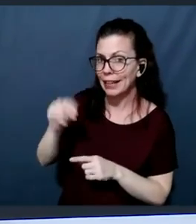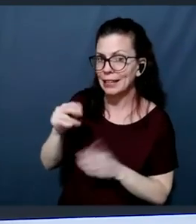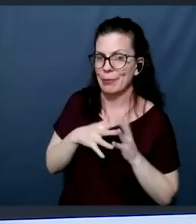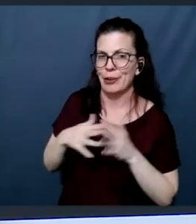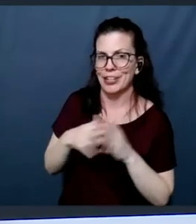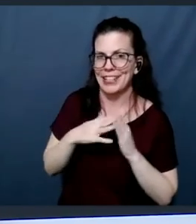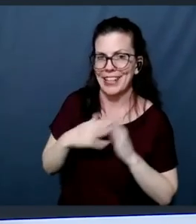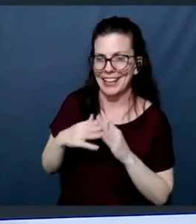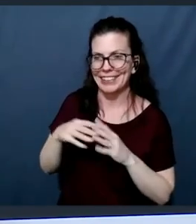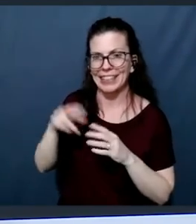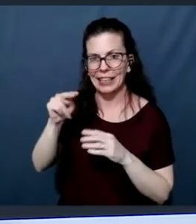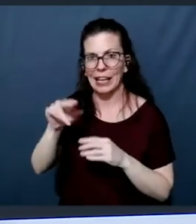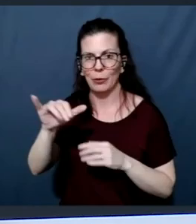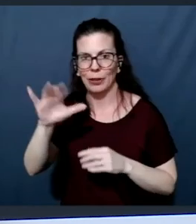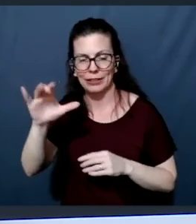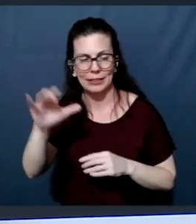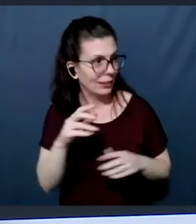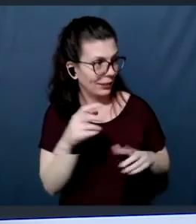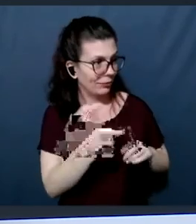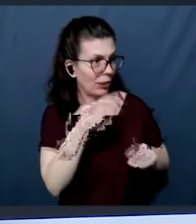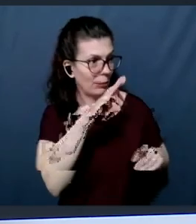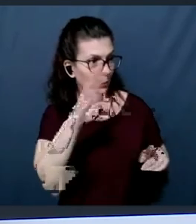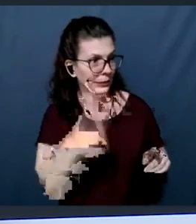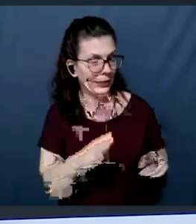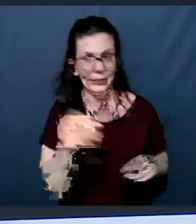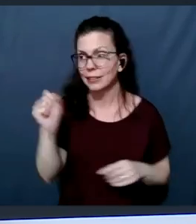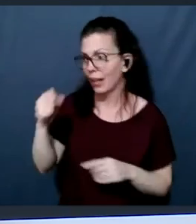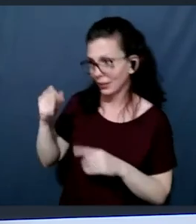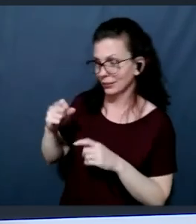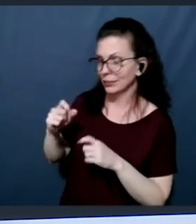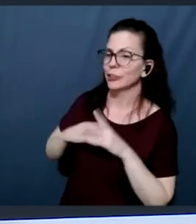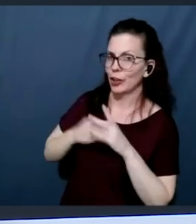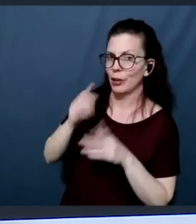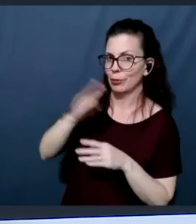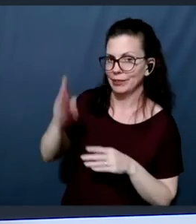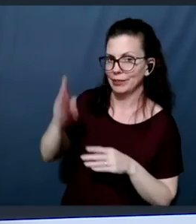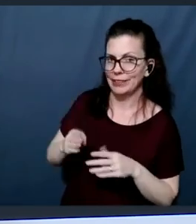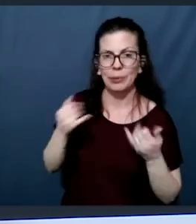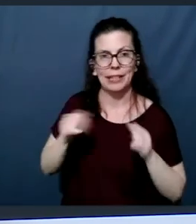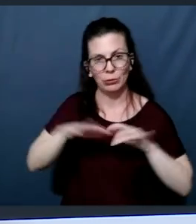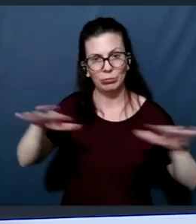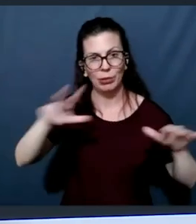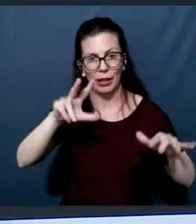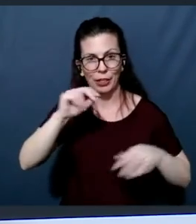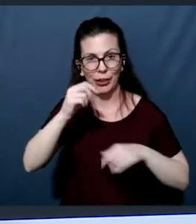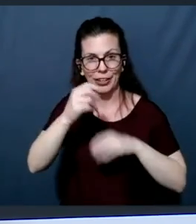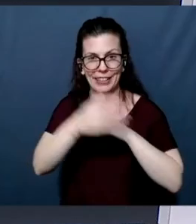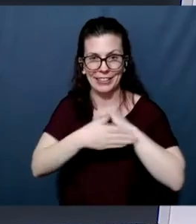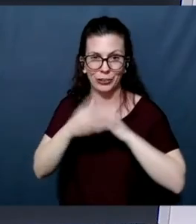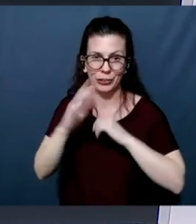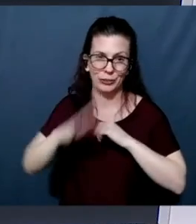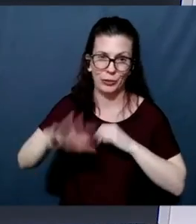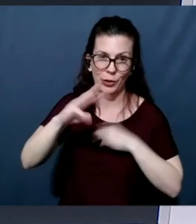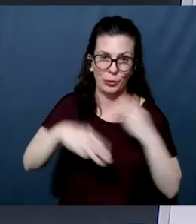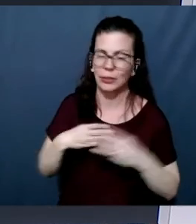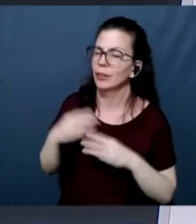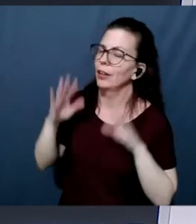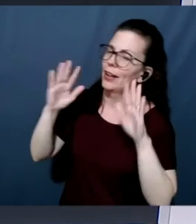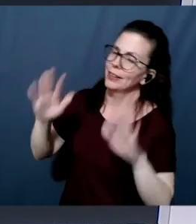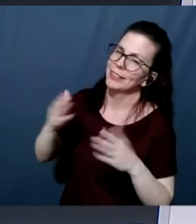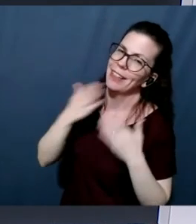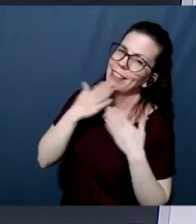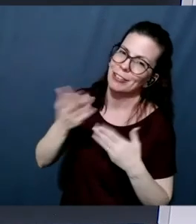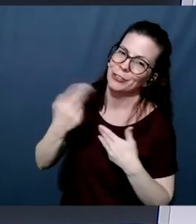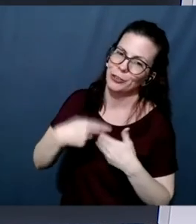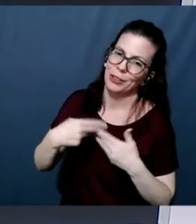you're of based out that's of Brazil, right? originally out of Brazil, Okay. but now in 30 countries around the world. Right, right. Excellent. Well, So. thank you so much for joining me today. I